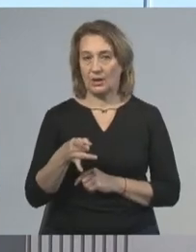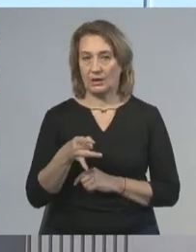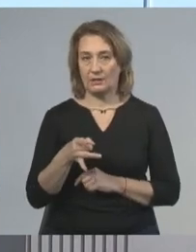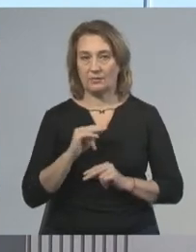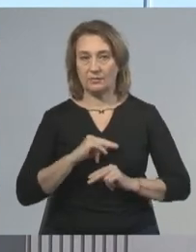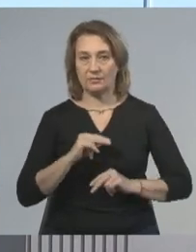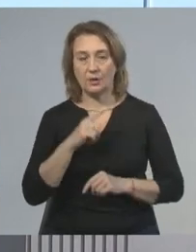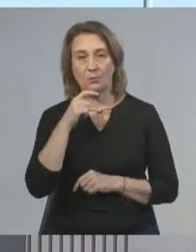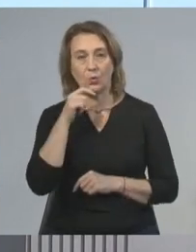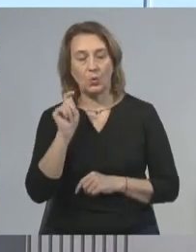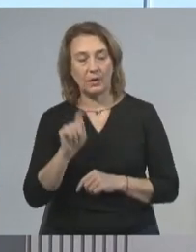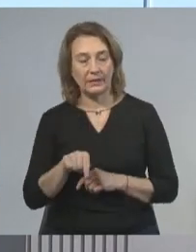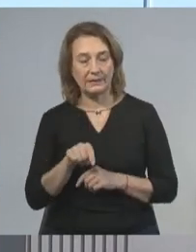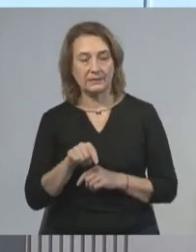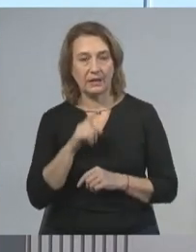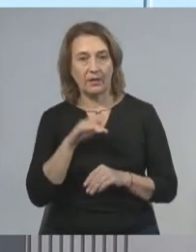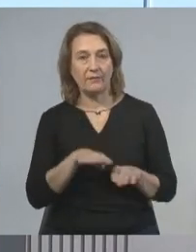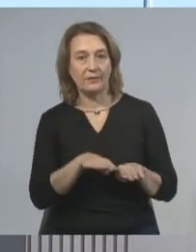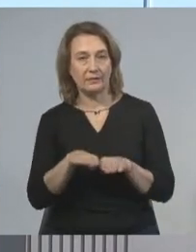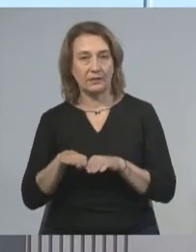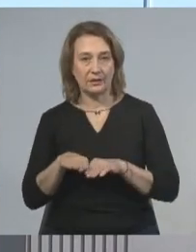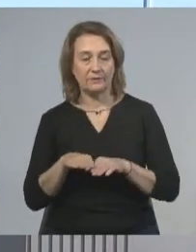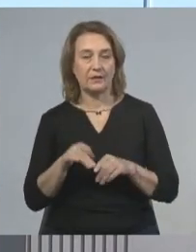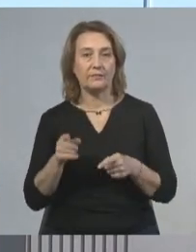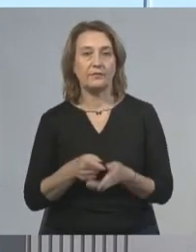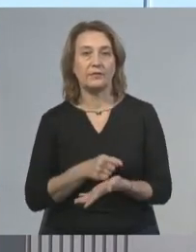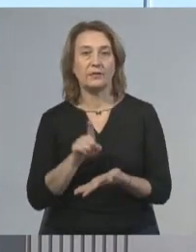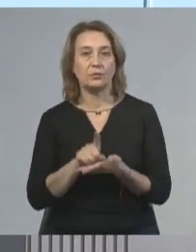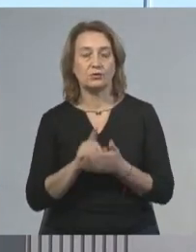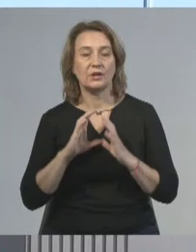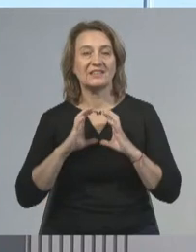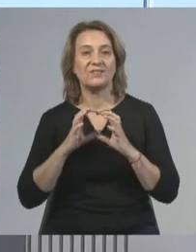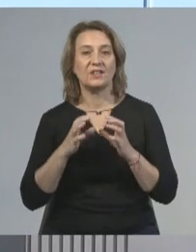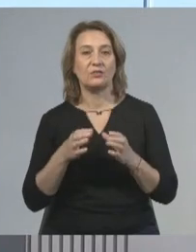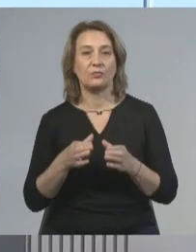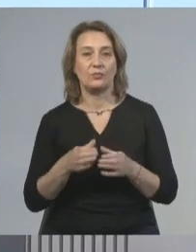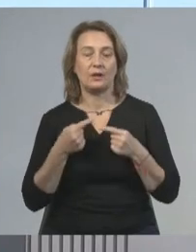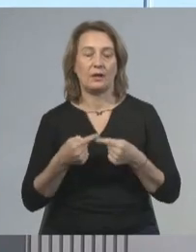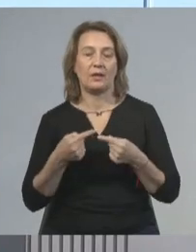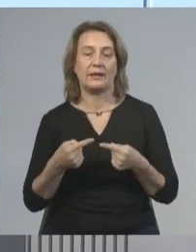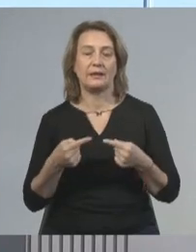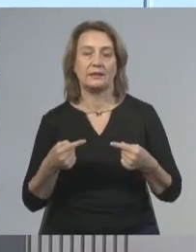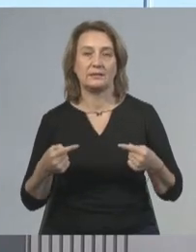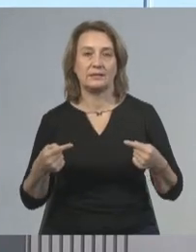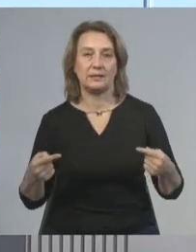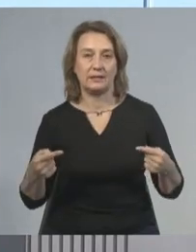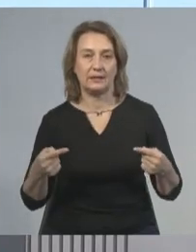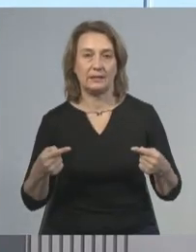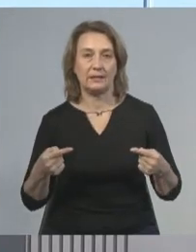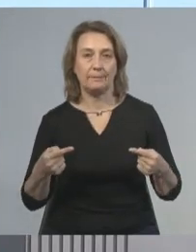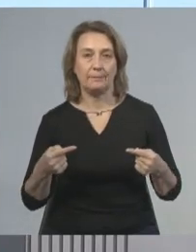media but you all your media belongs to the national network